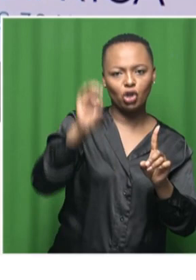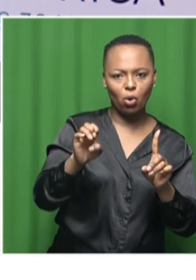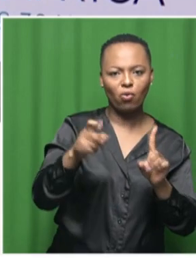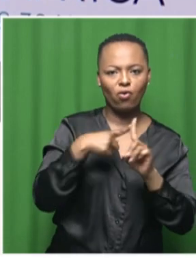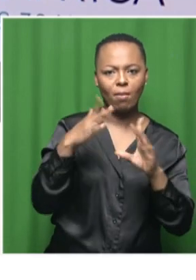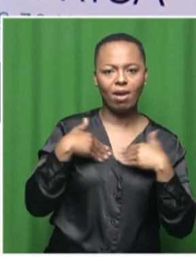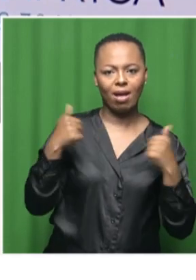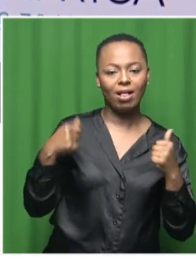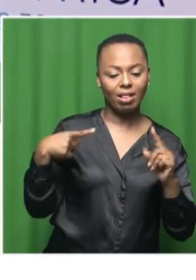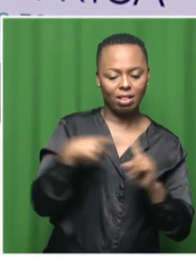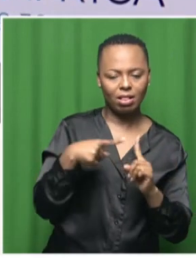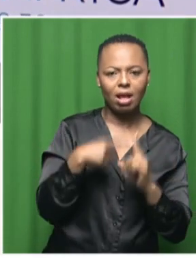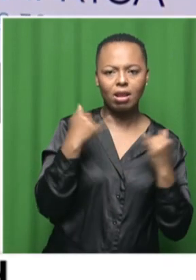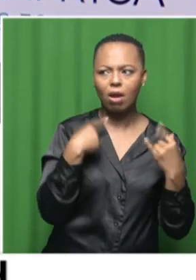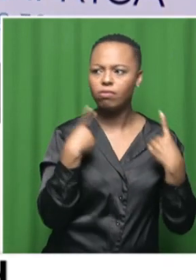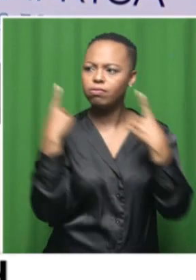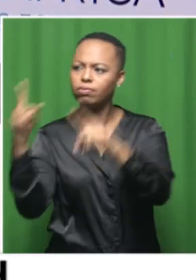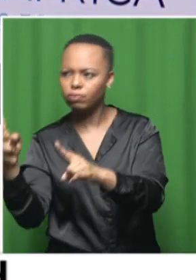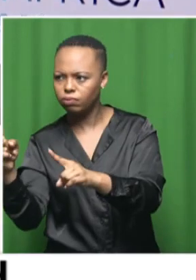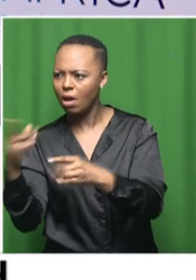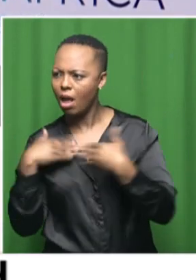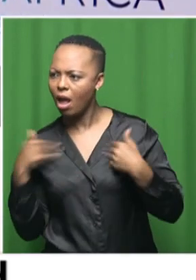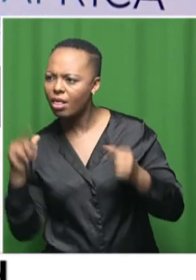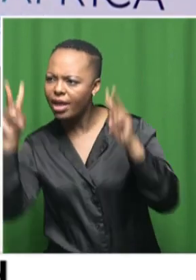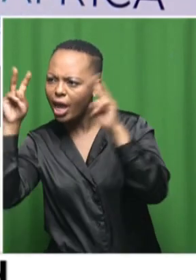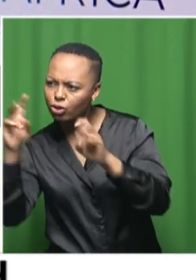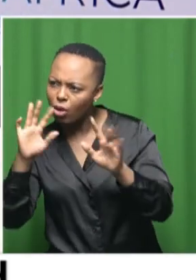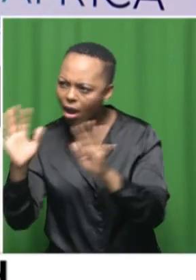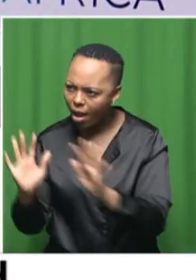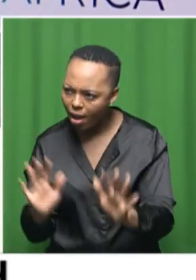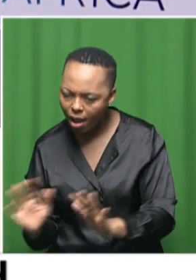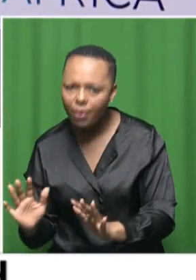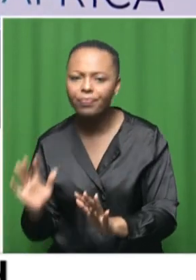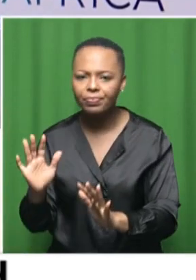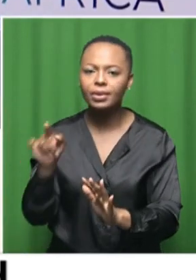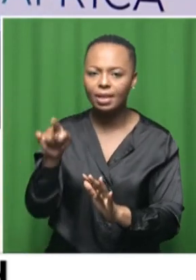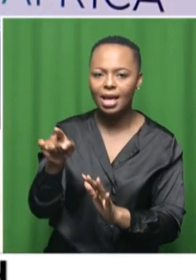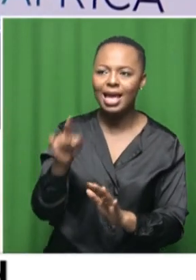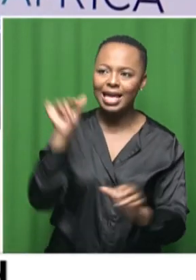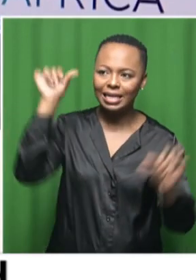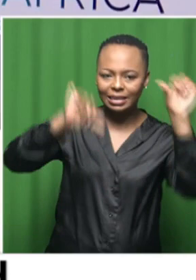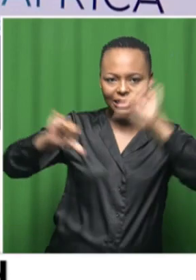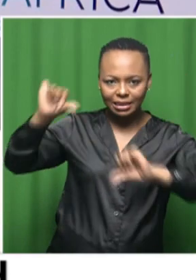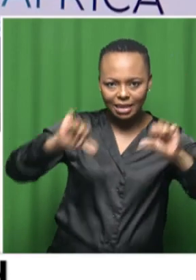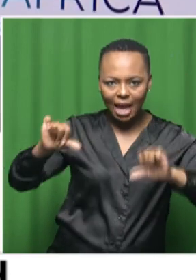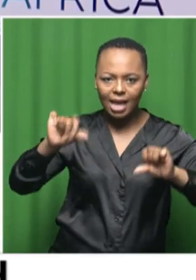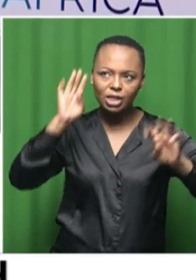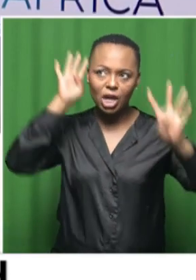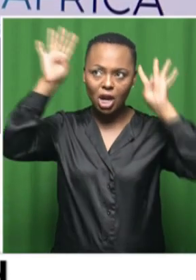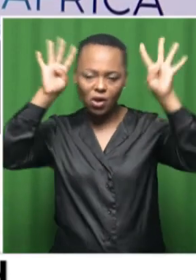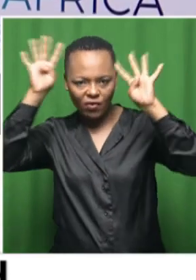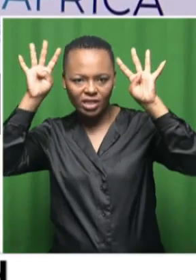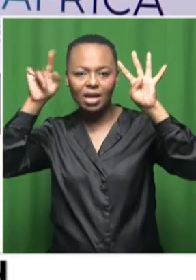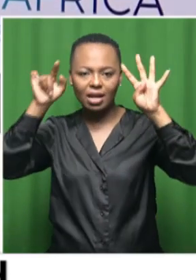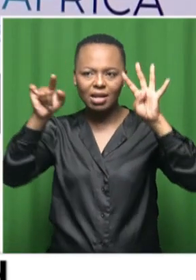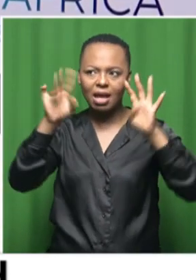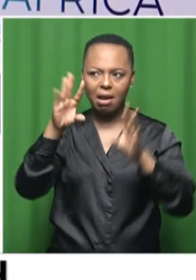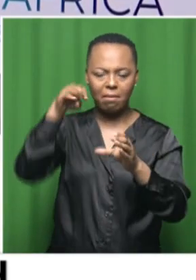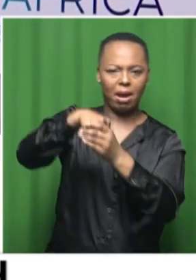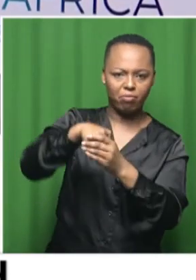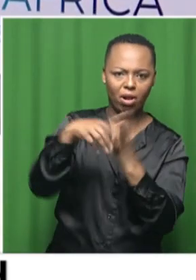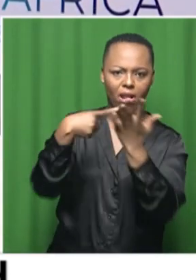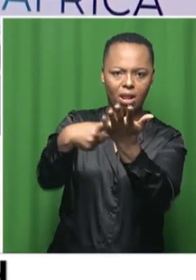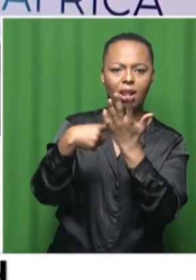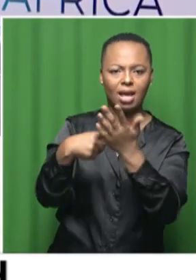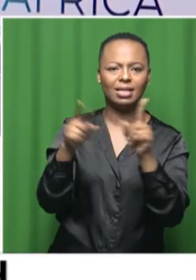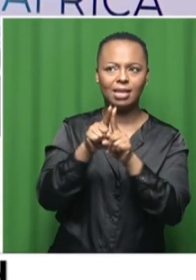those opportunities going forward. So the issues around science and innovation. And then there are issues, like I said, on the energy